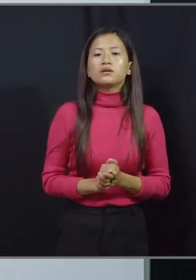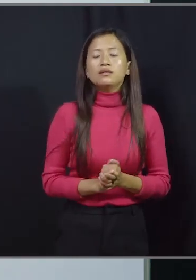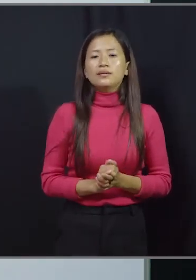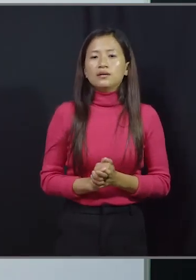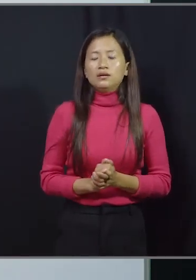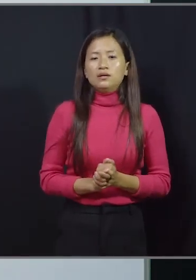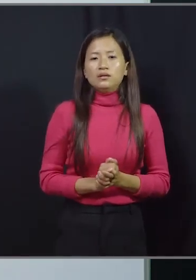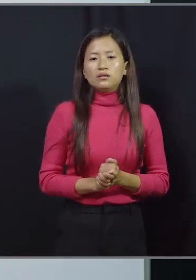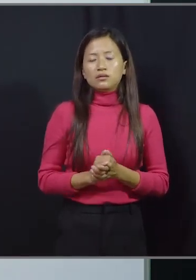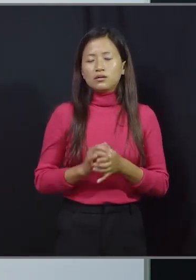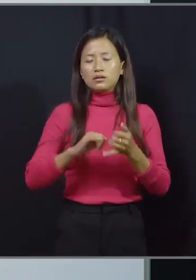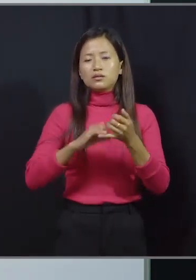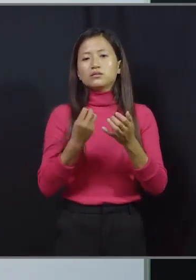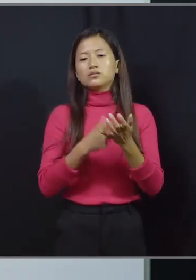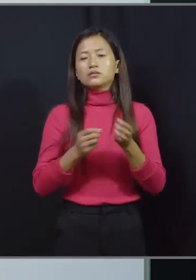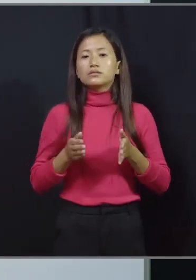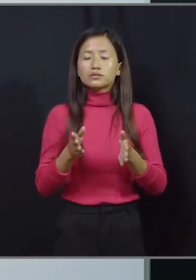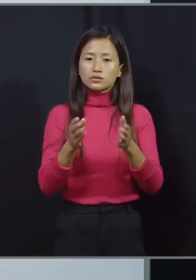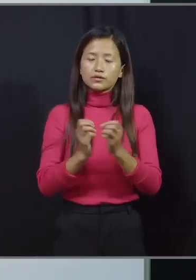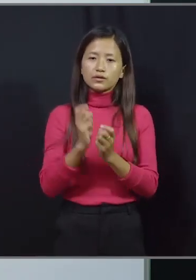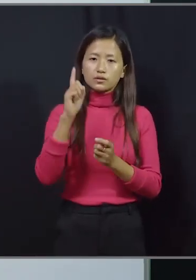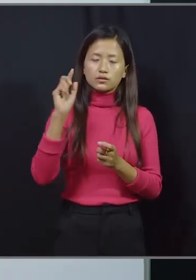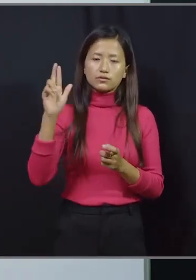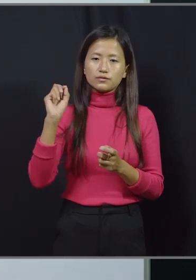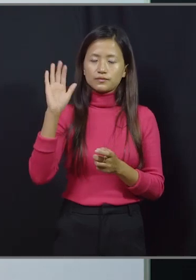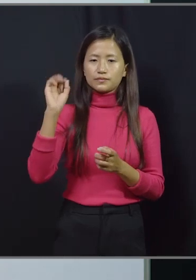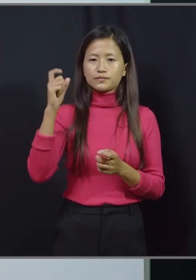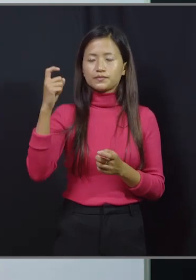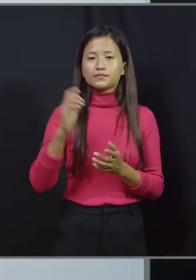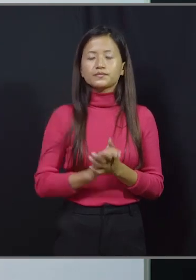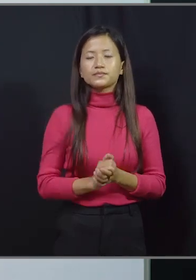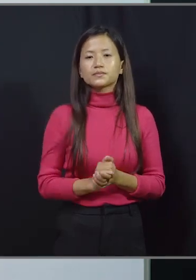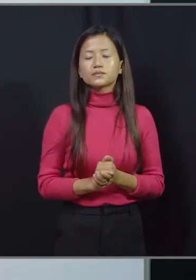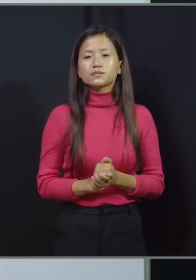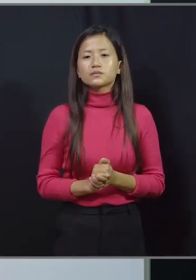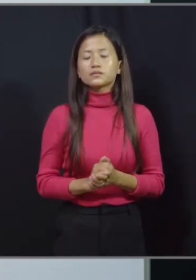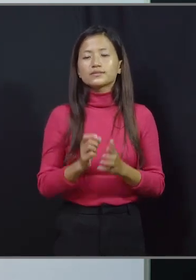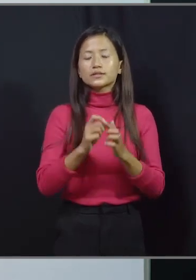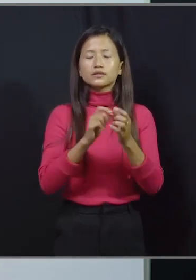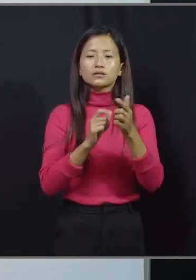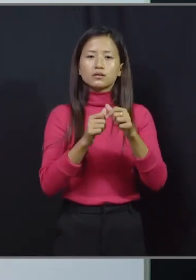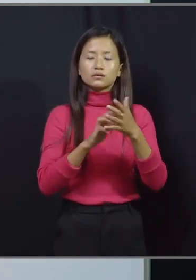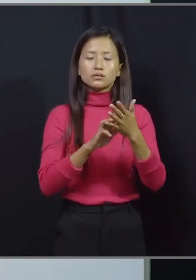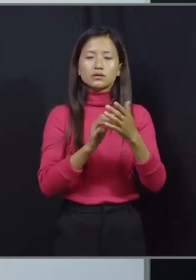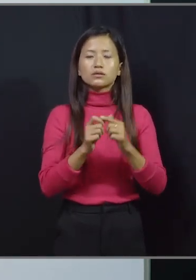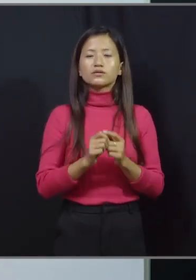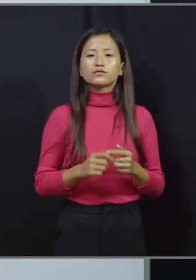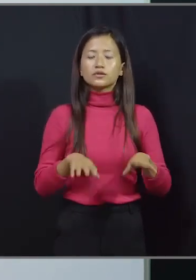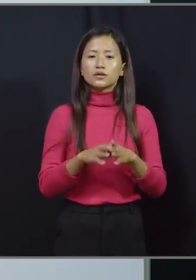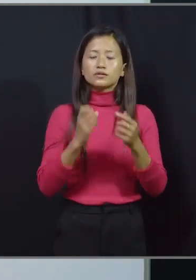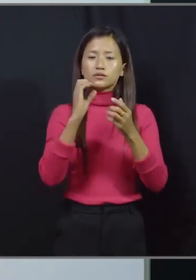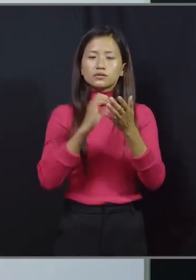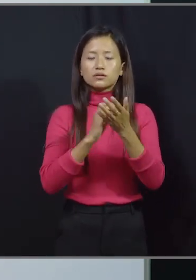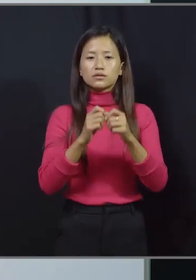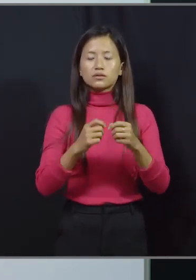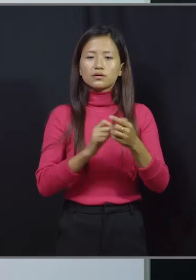find the sources for the study of the revolt of 1857. That is the Tale of Great Mutiny. It's a